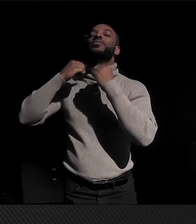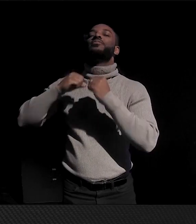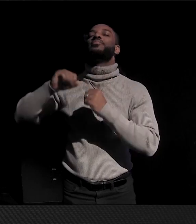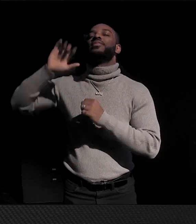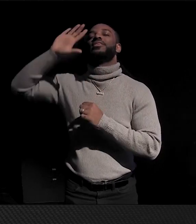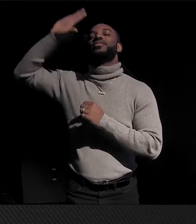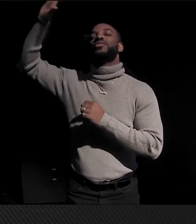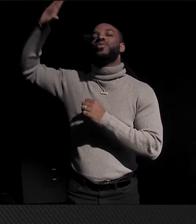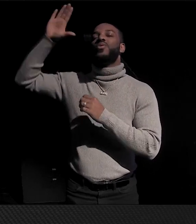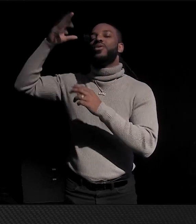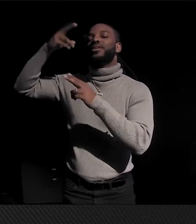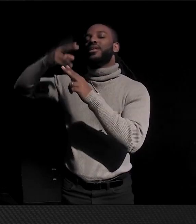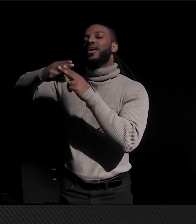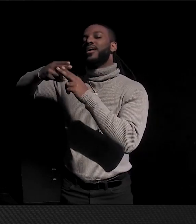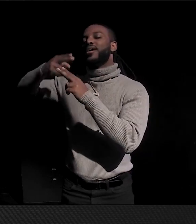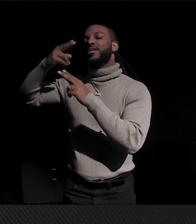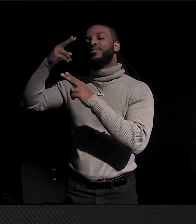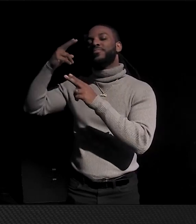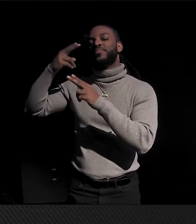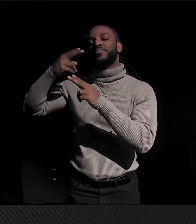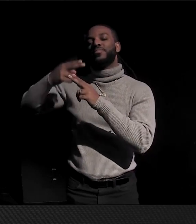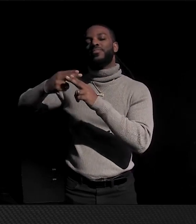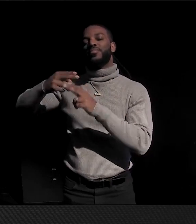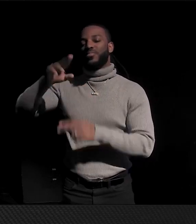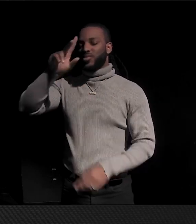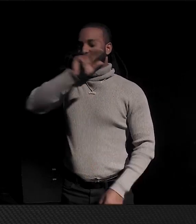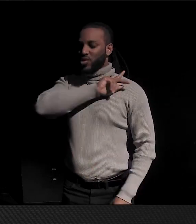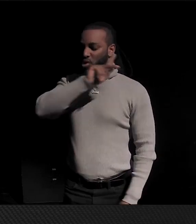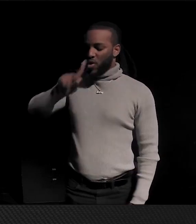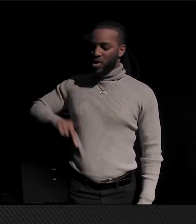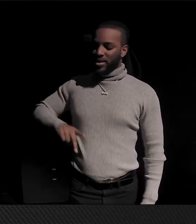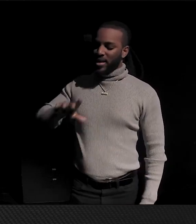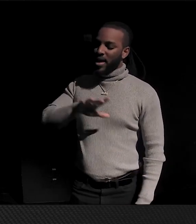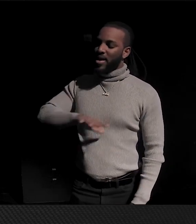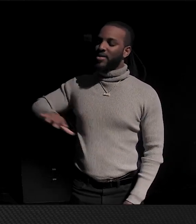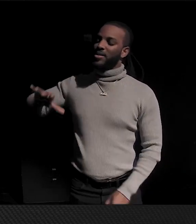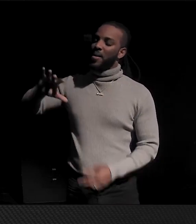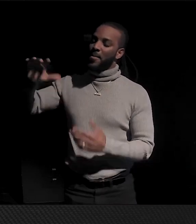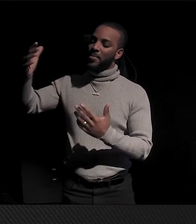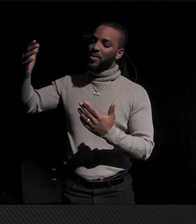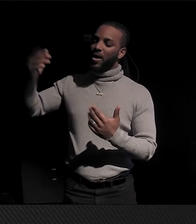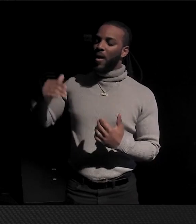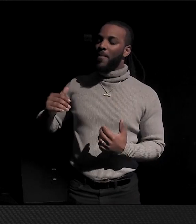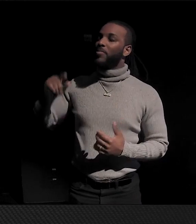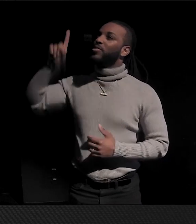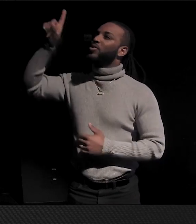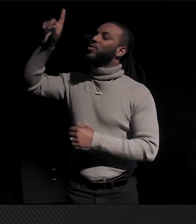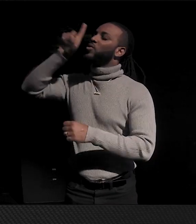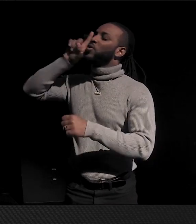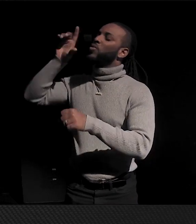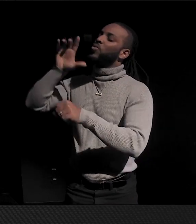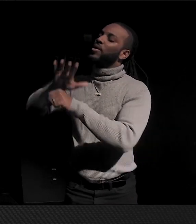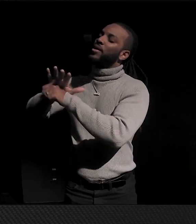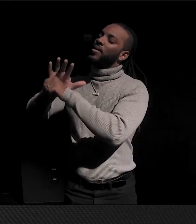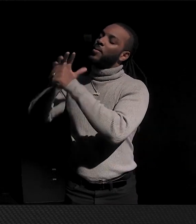blessed will be your name, your kingdom.